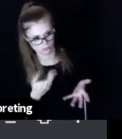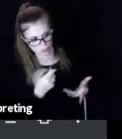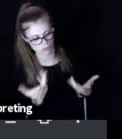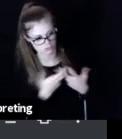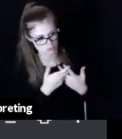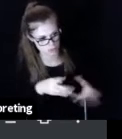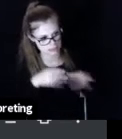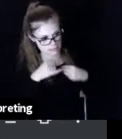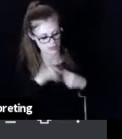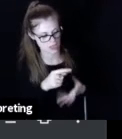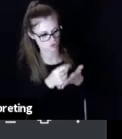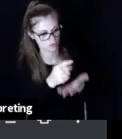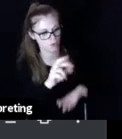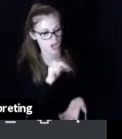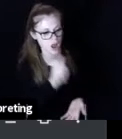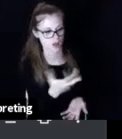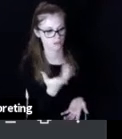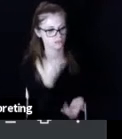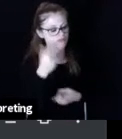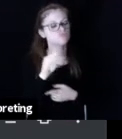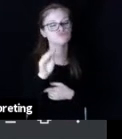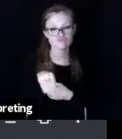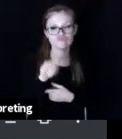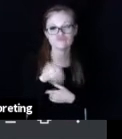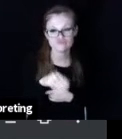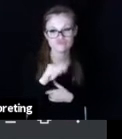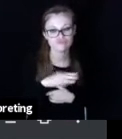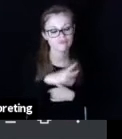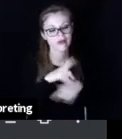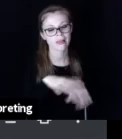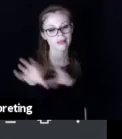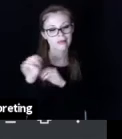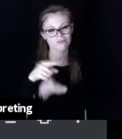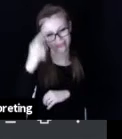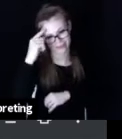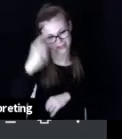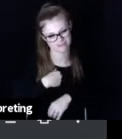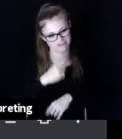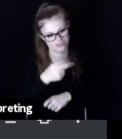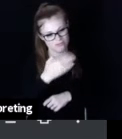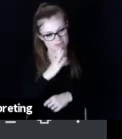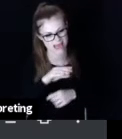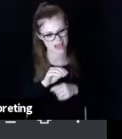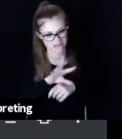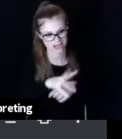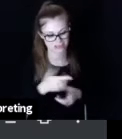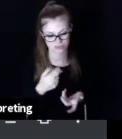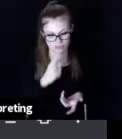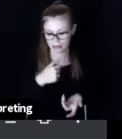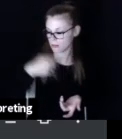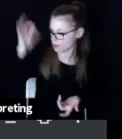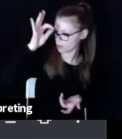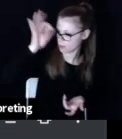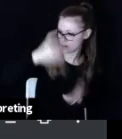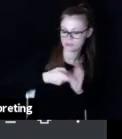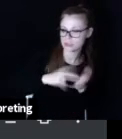treatment or not. You know, if you nod and you leave and then you think my advice was bad advice and I don't know, then I won't know what to